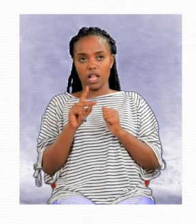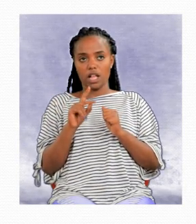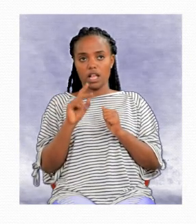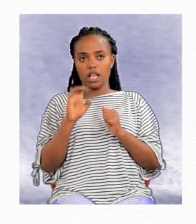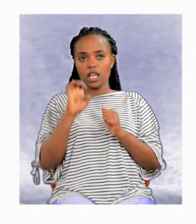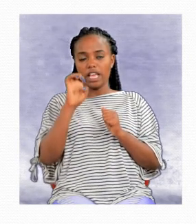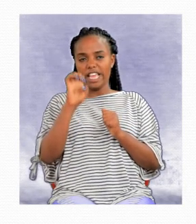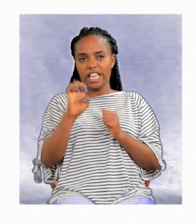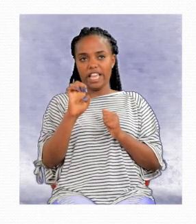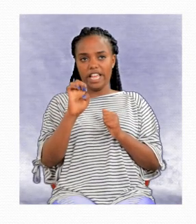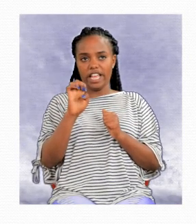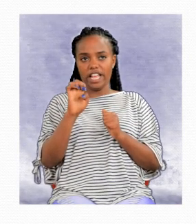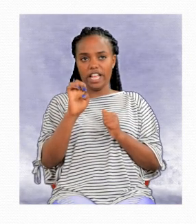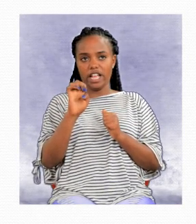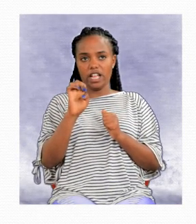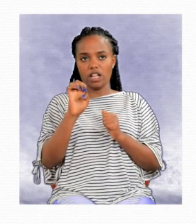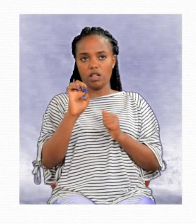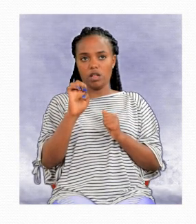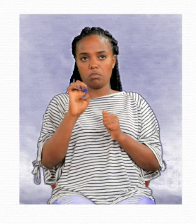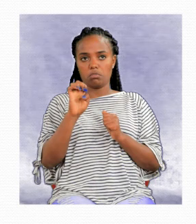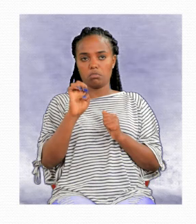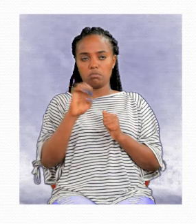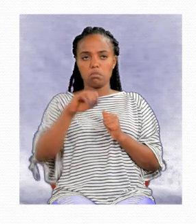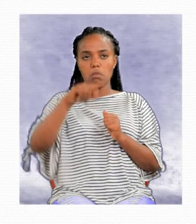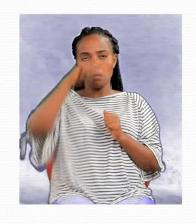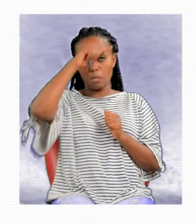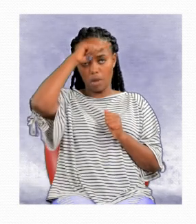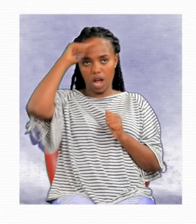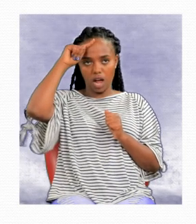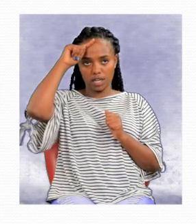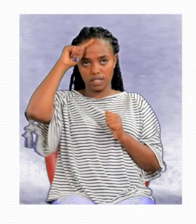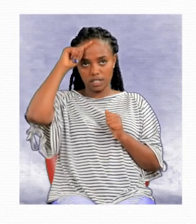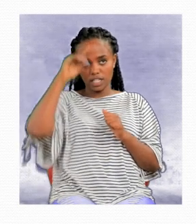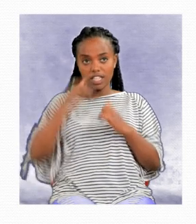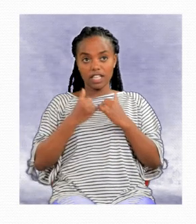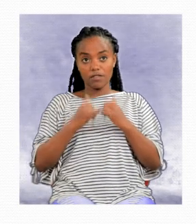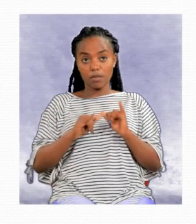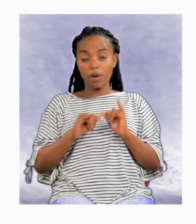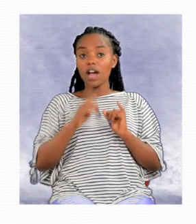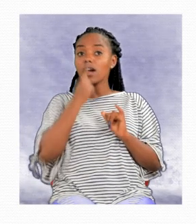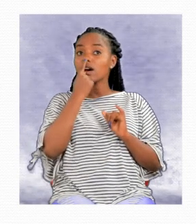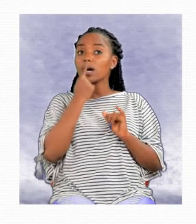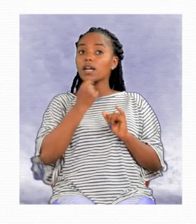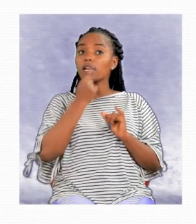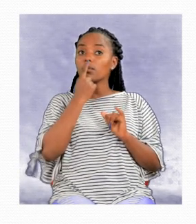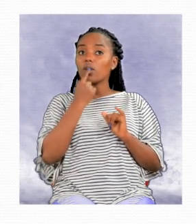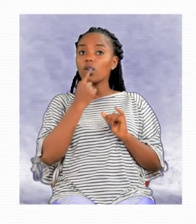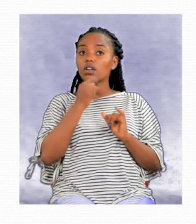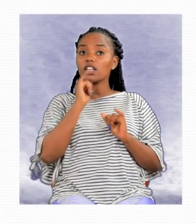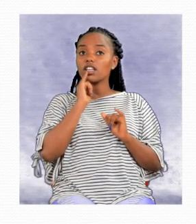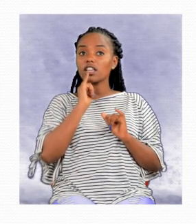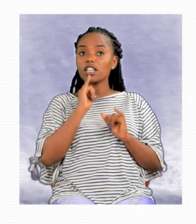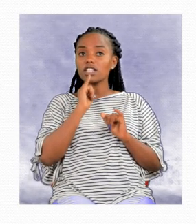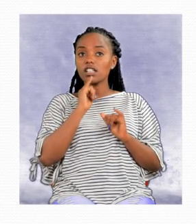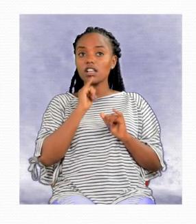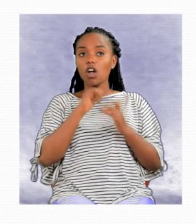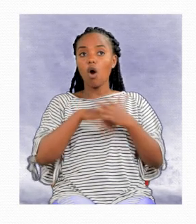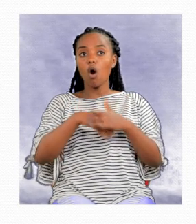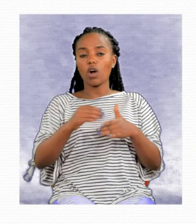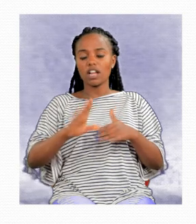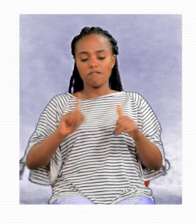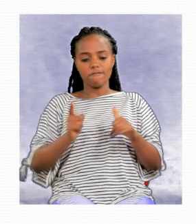black. Second ball is black given that red ball is occurred on the first draw.